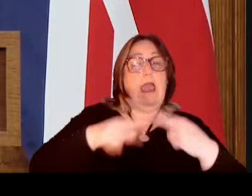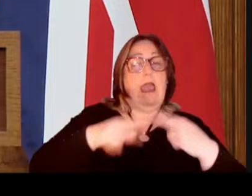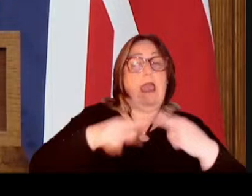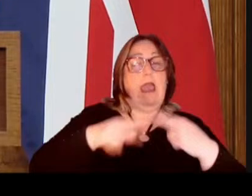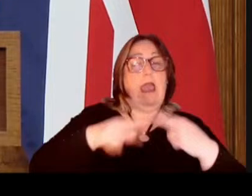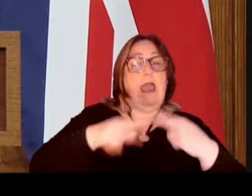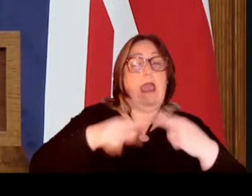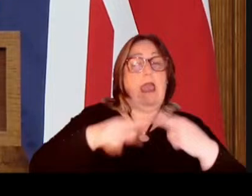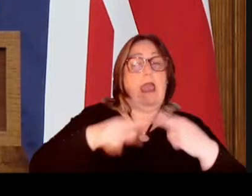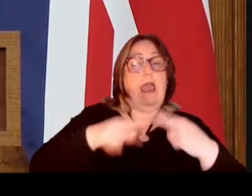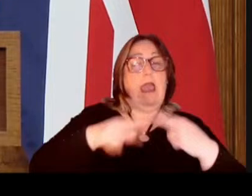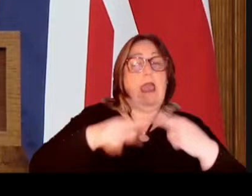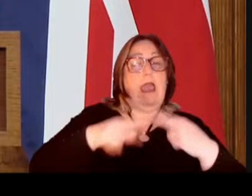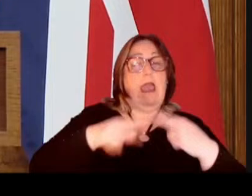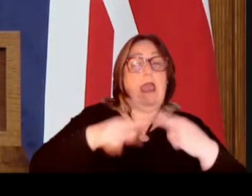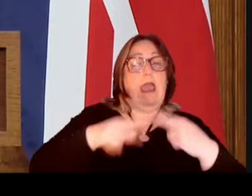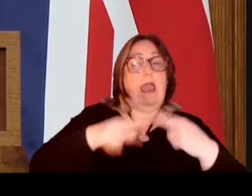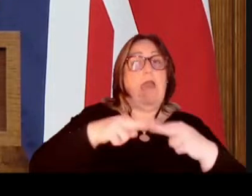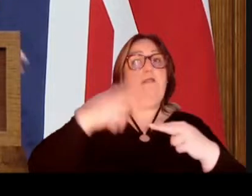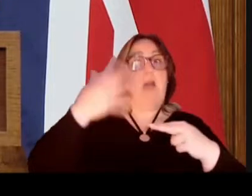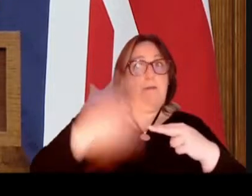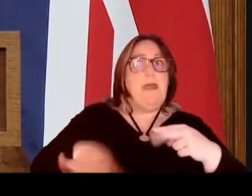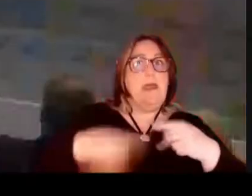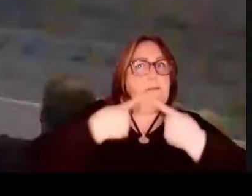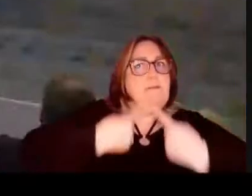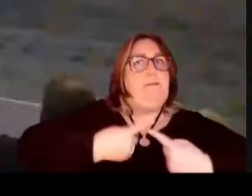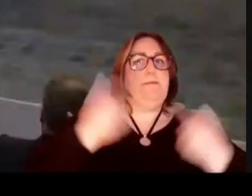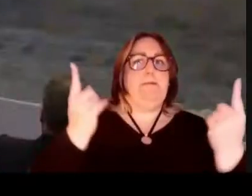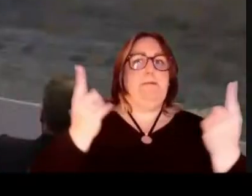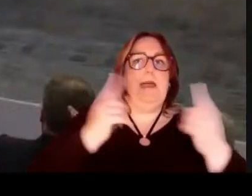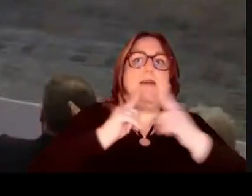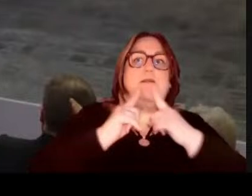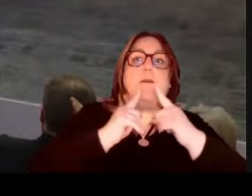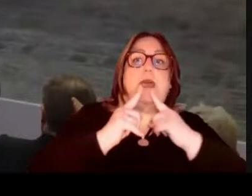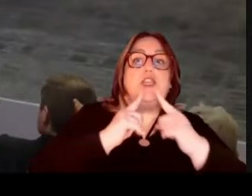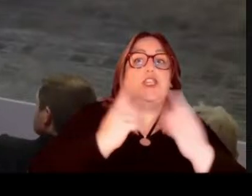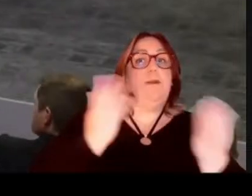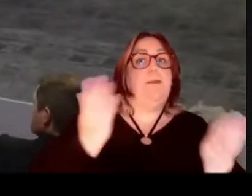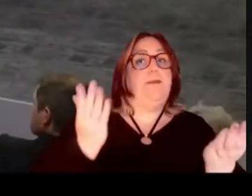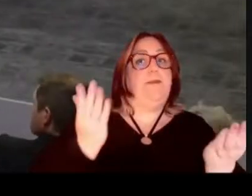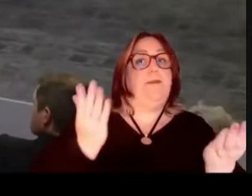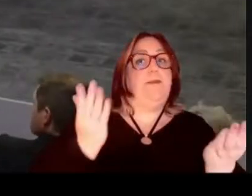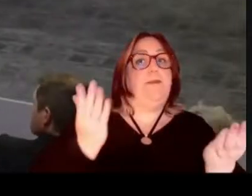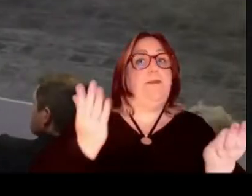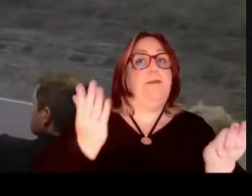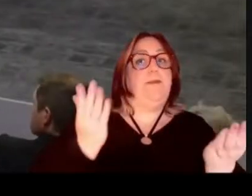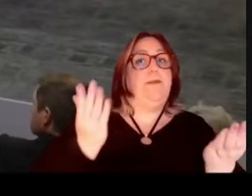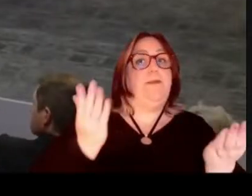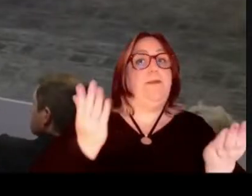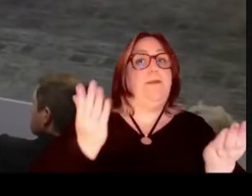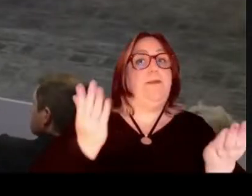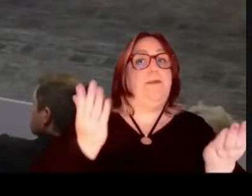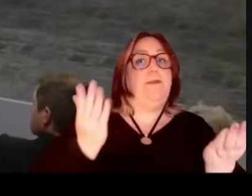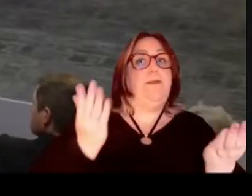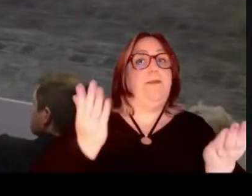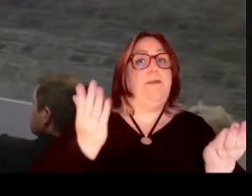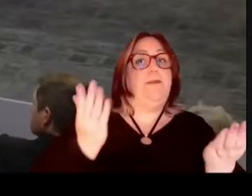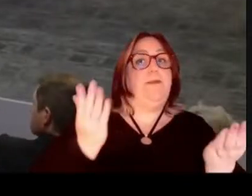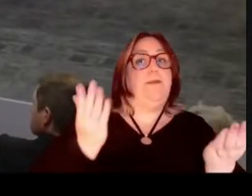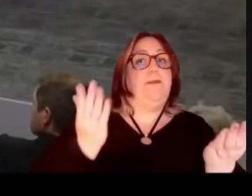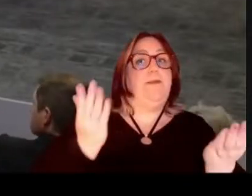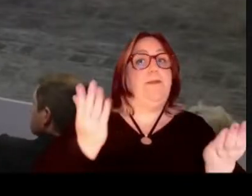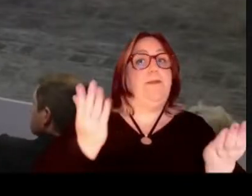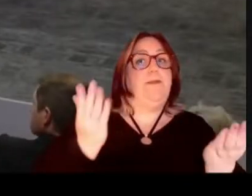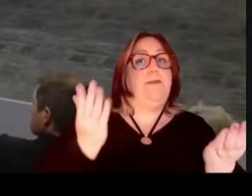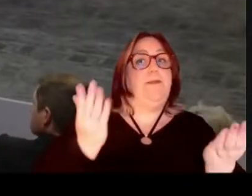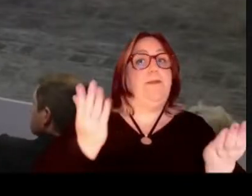he's on rot, cover up. Well, thank you very much, Paul. Chris from GB News. 2 seconds. I mean, what is it, this information